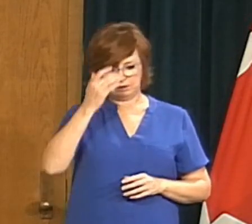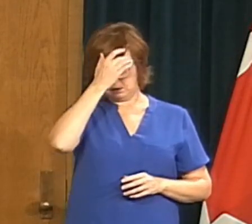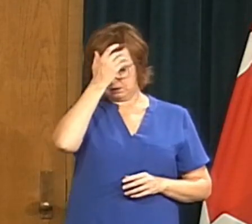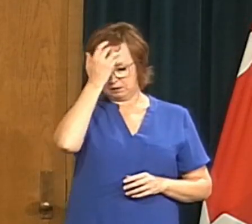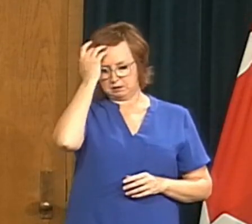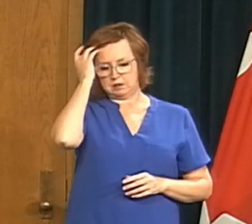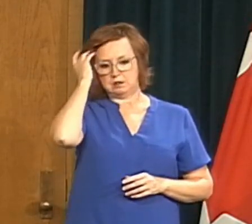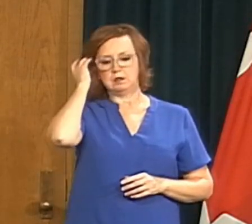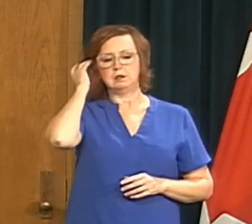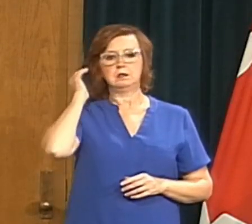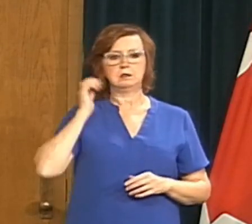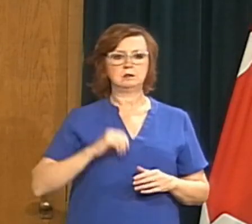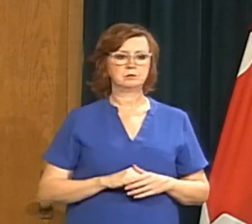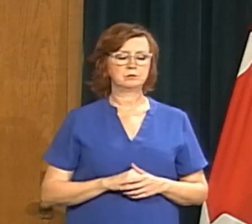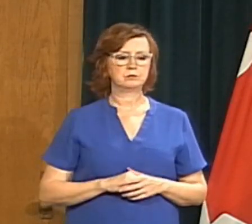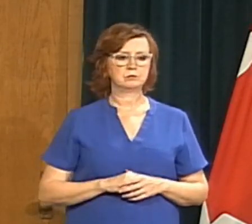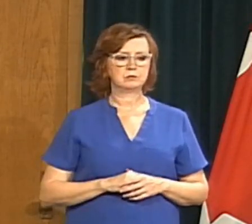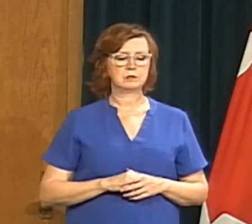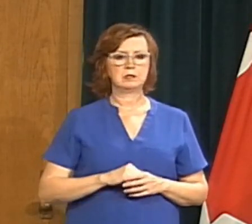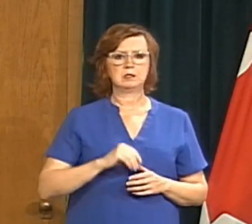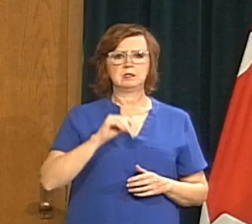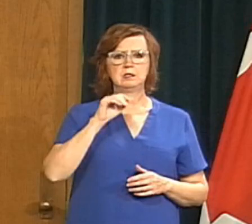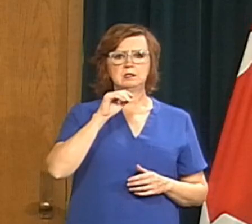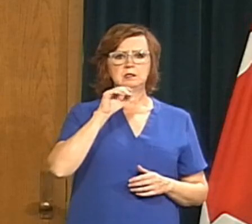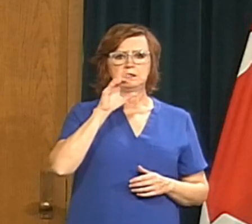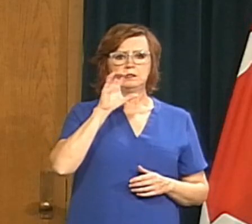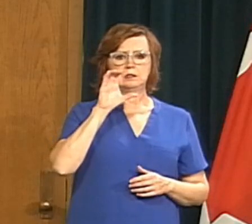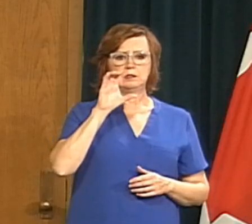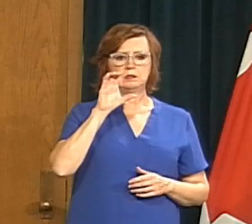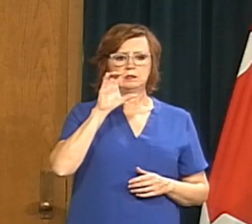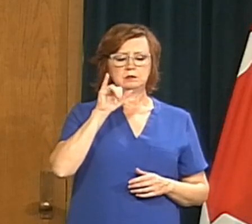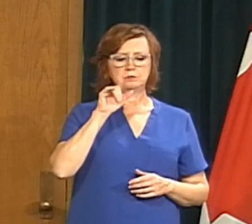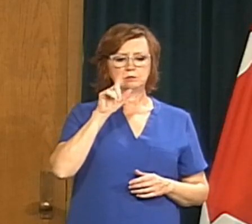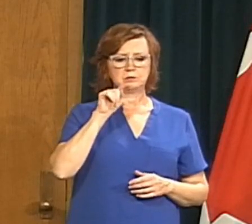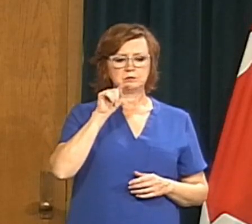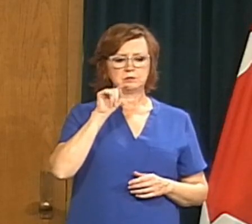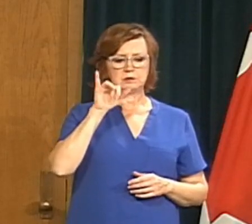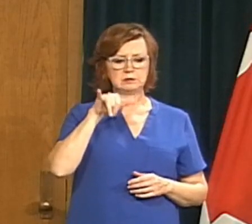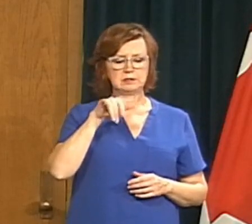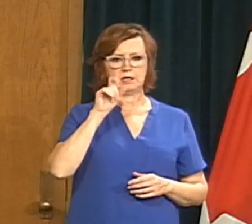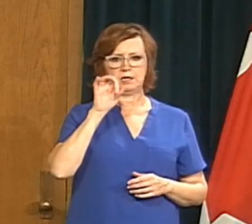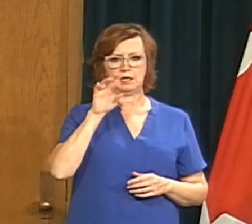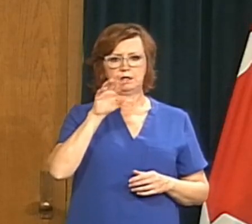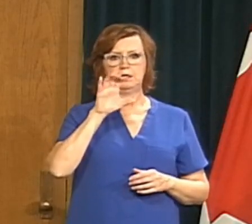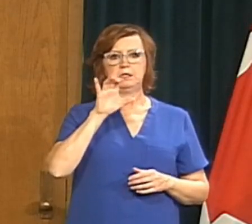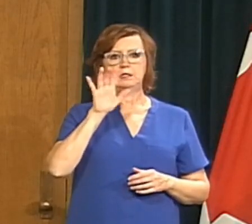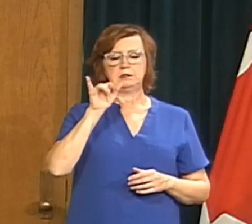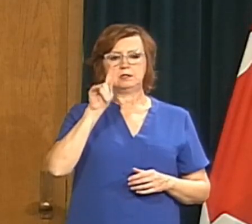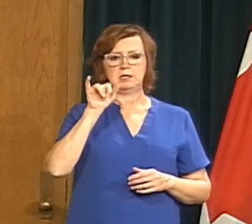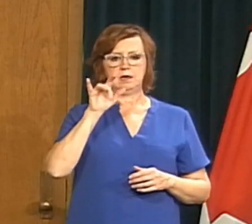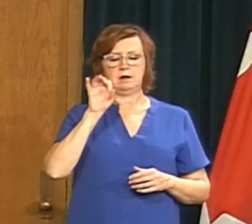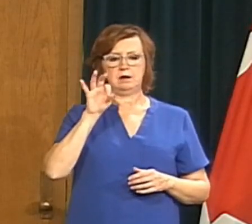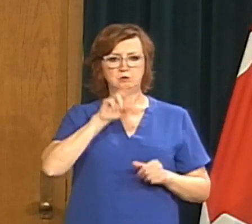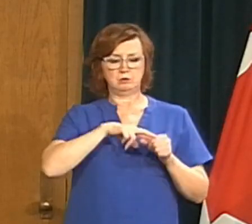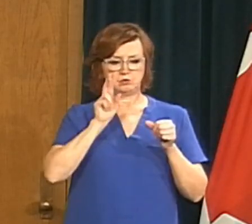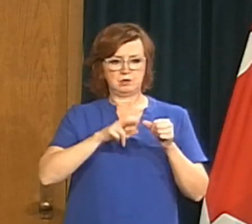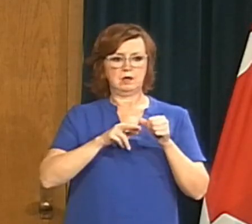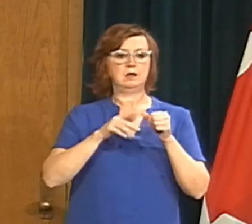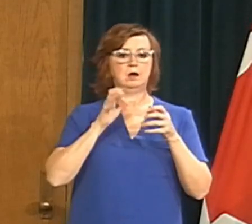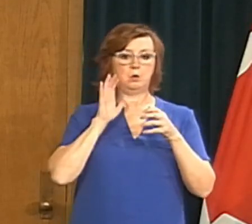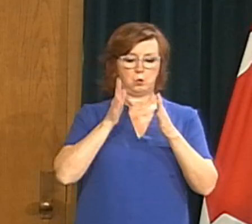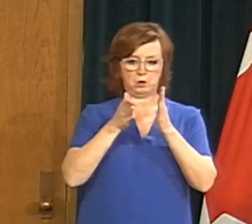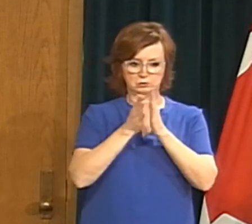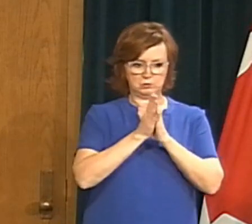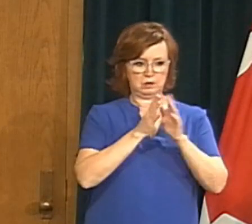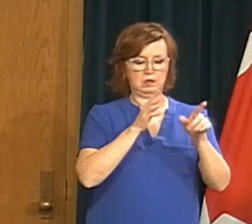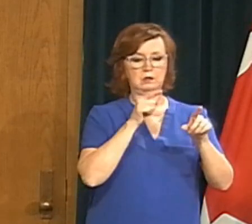a recommendation to the province about intervening in the labor dispute between Unifor and the Co-op Refinery